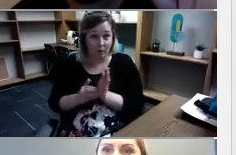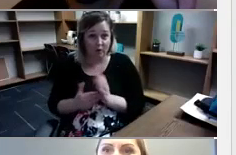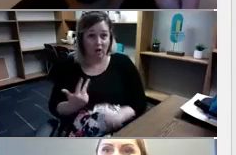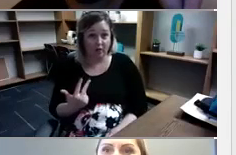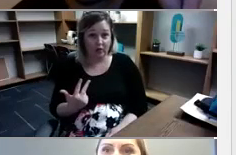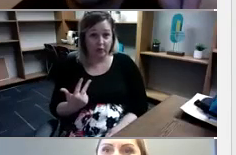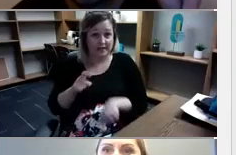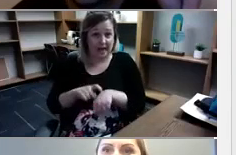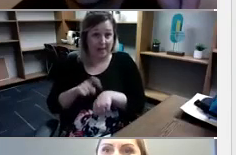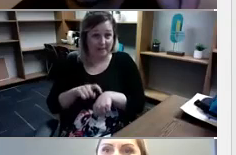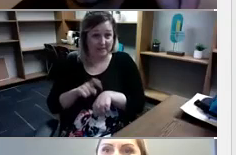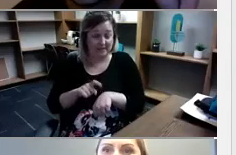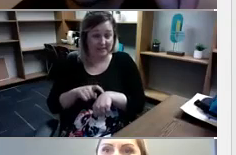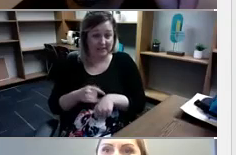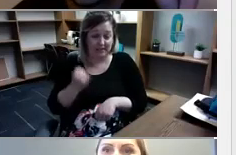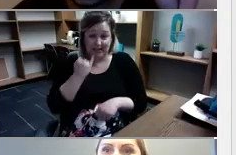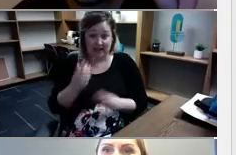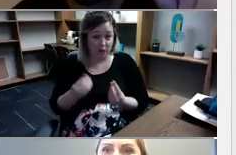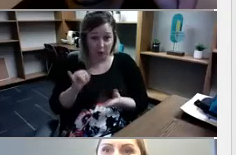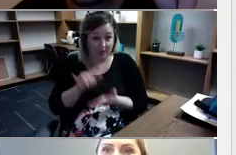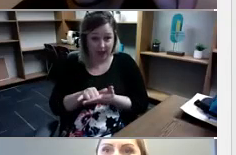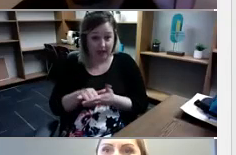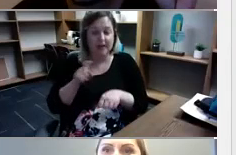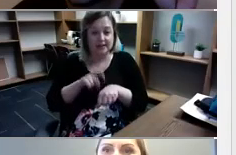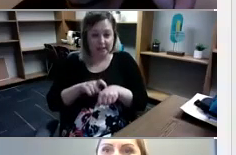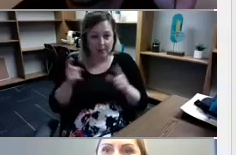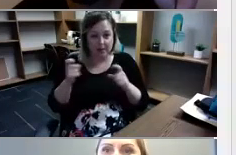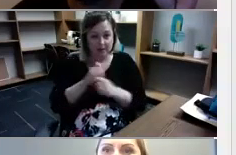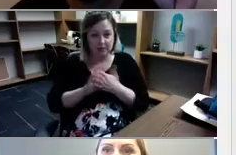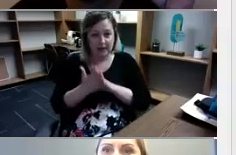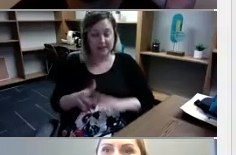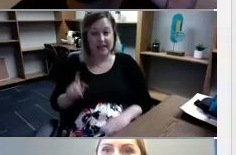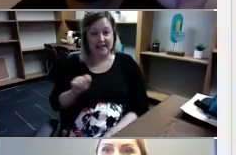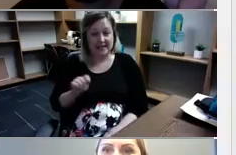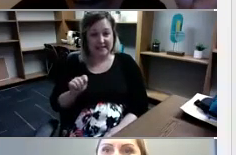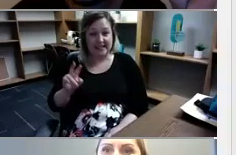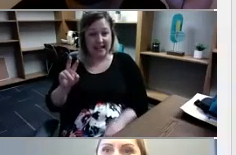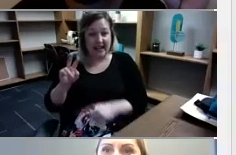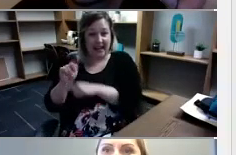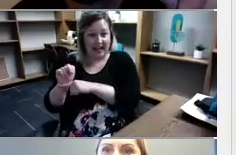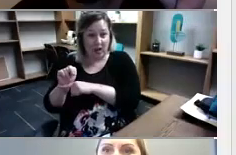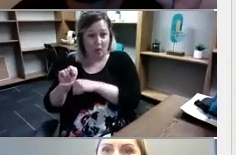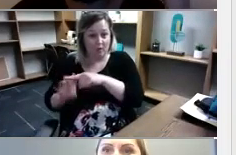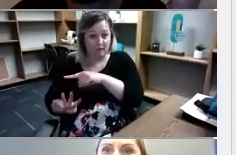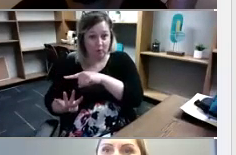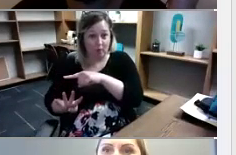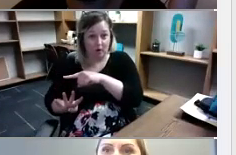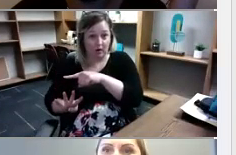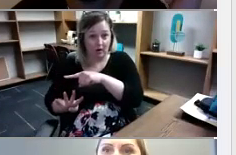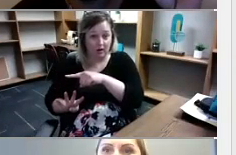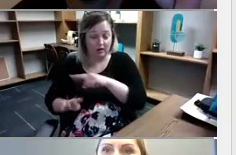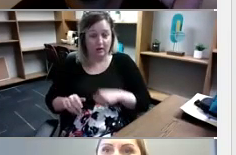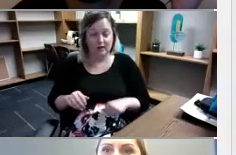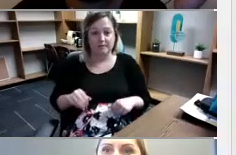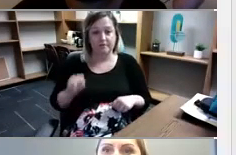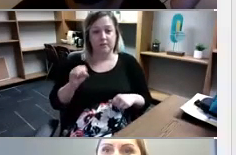3 times, the time complexity for these become Tn by 4 and Tn by 4 and so on. Now merging those in accordance with